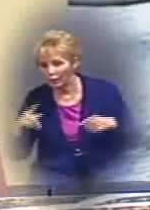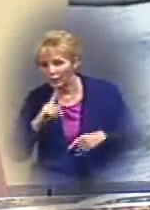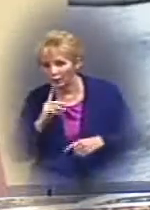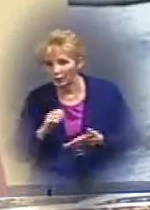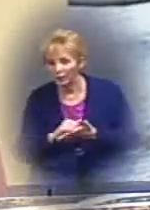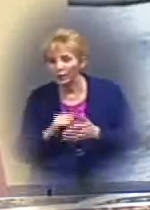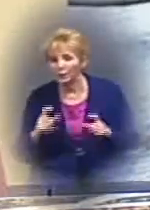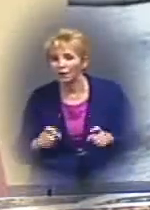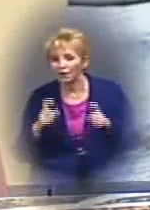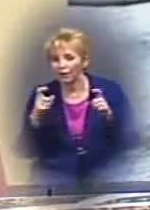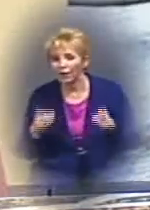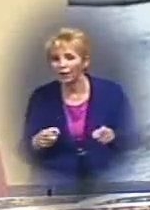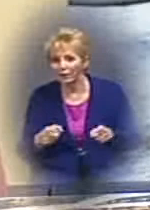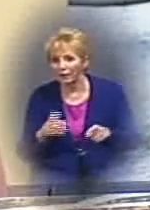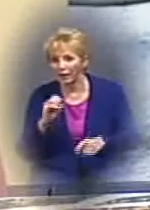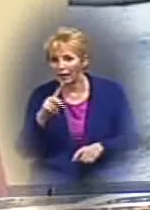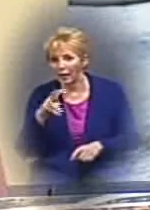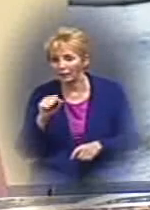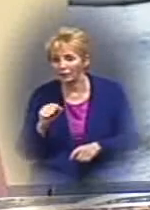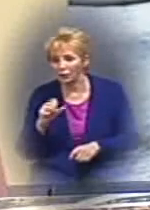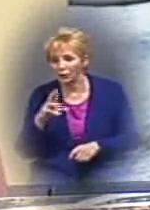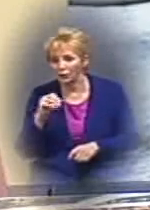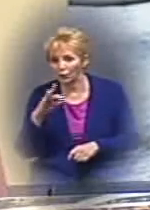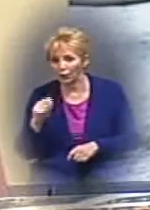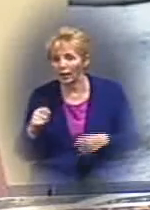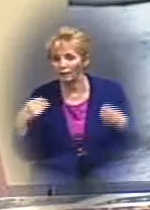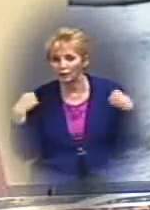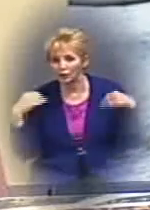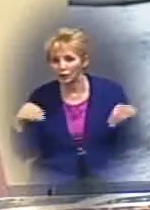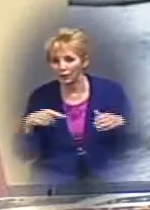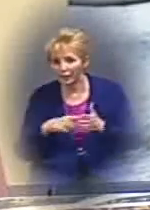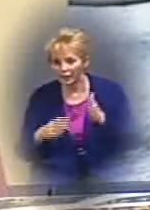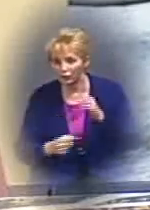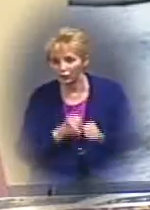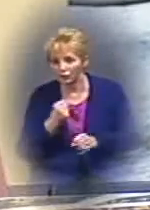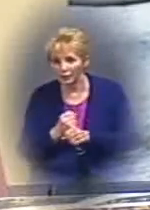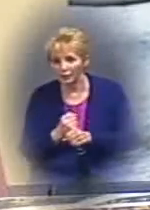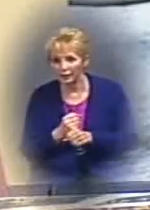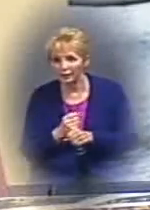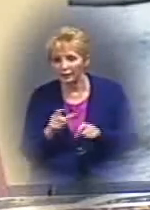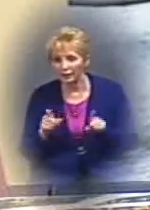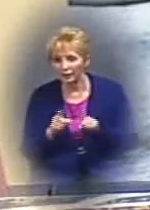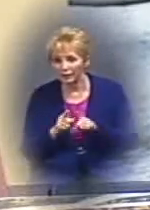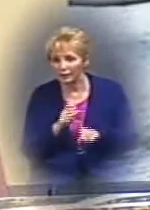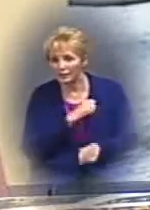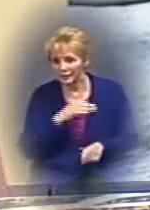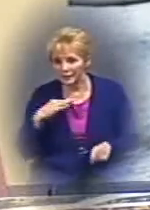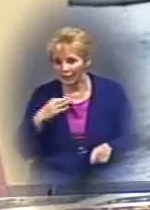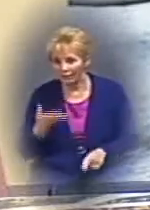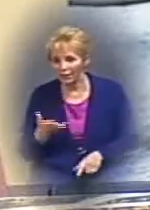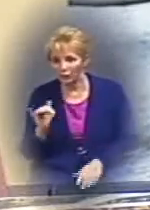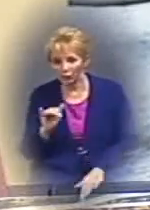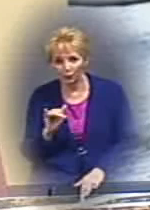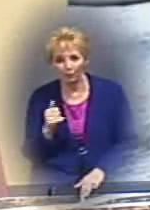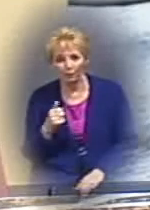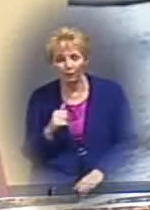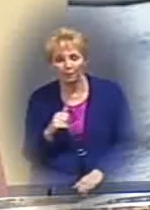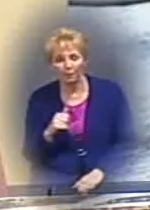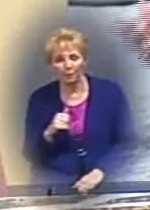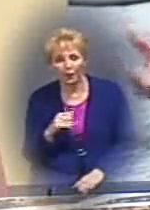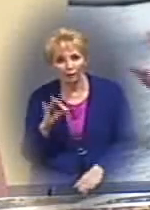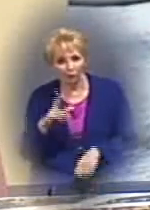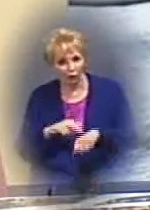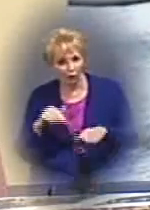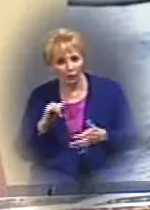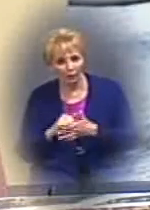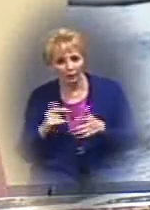be providing the Ev's Craft Shop activities this year, as well as staffing it. Of course, there will be